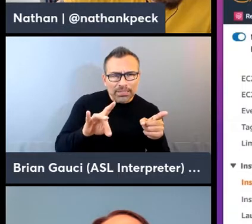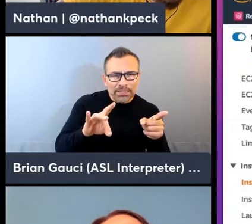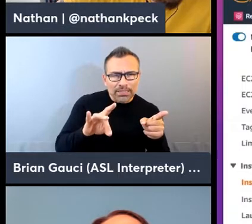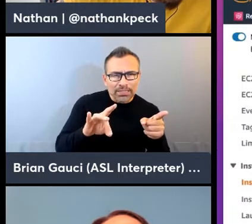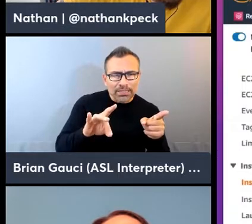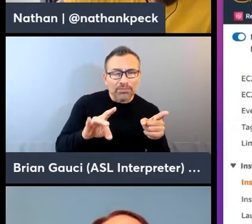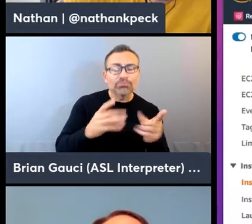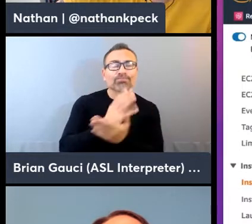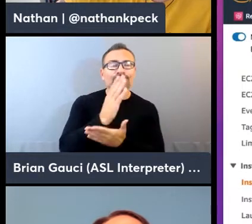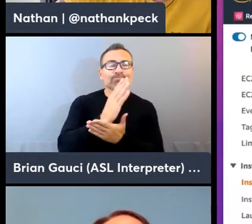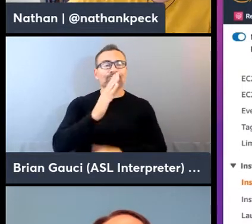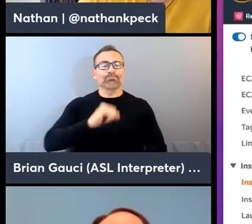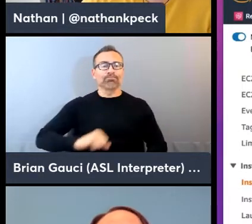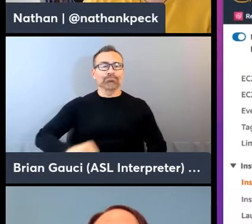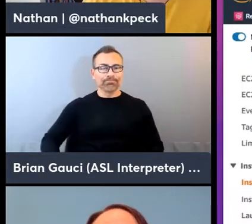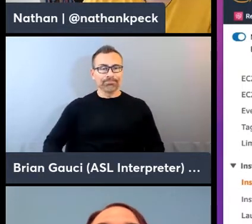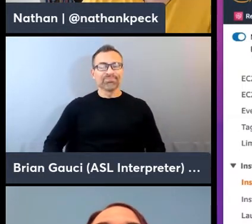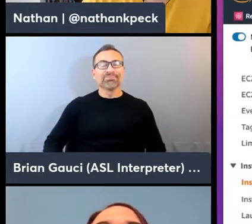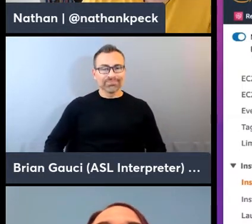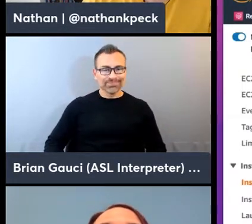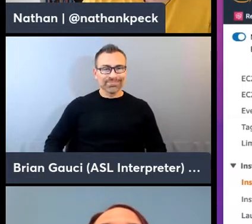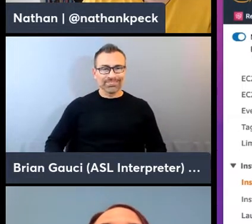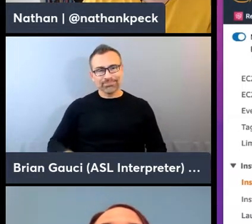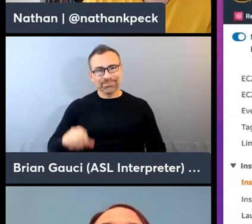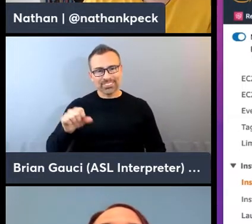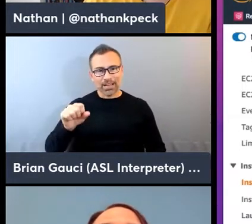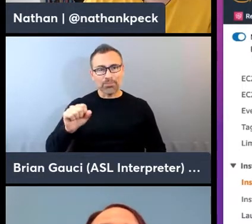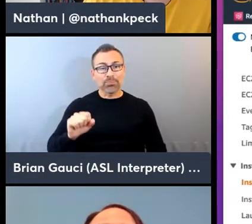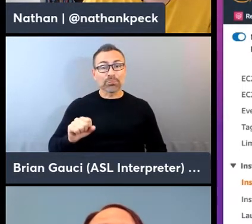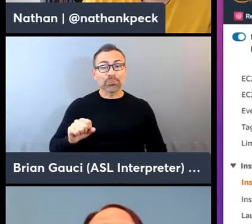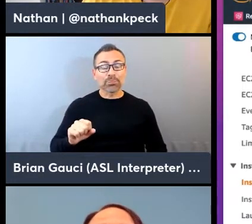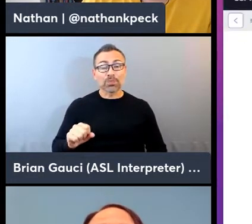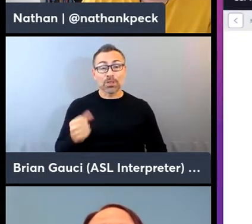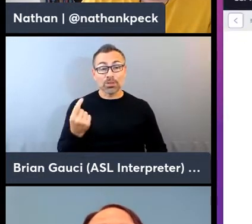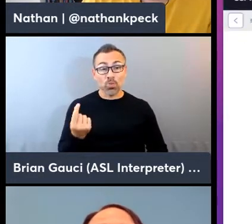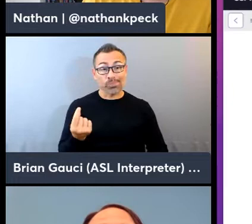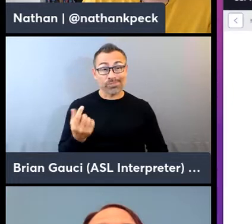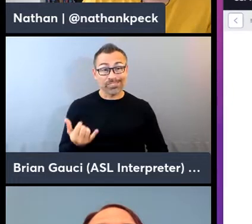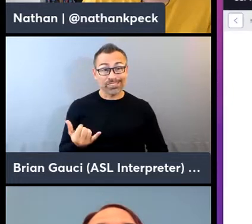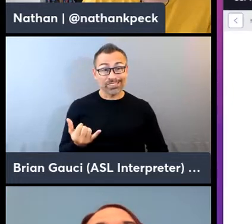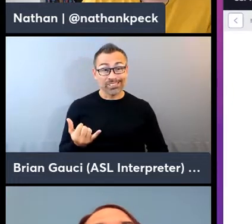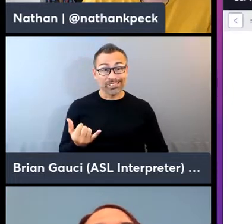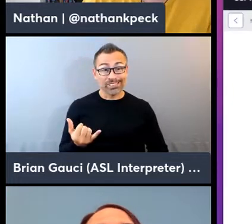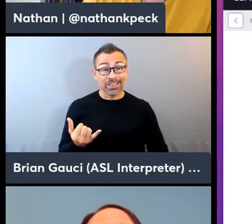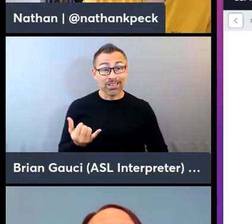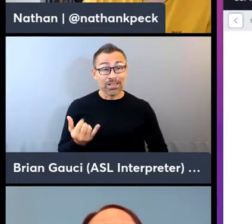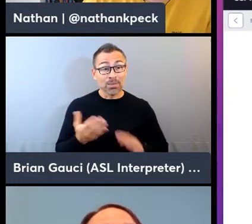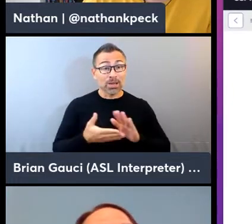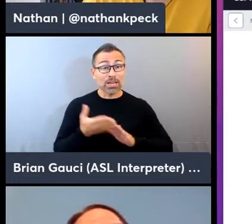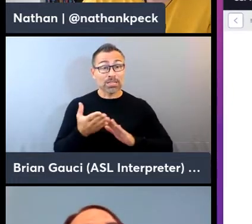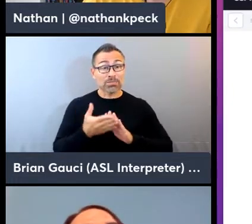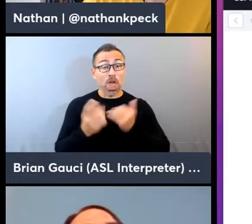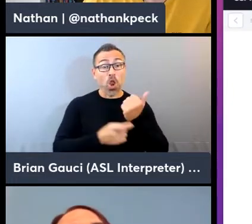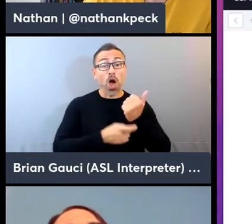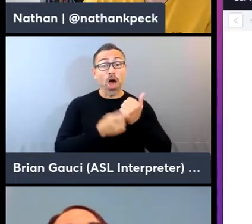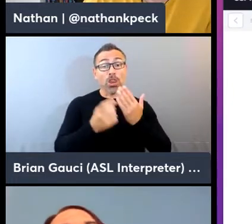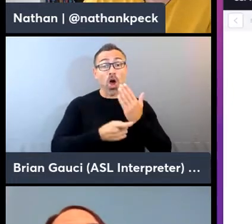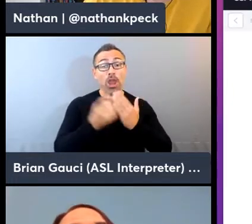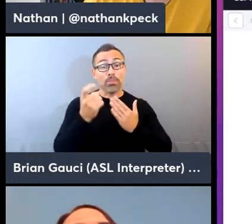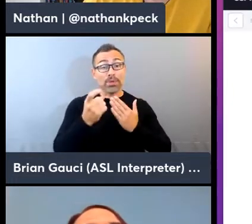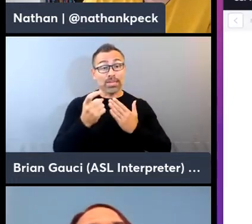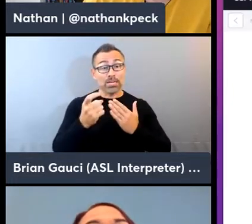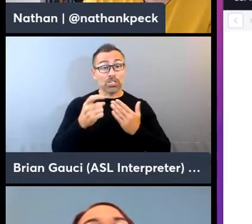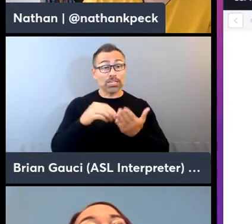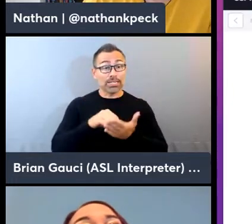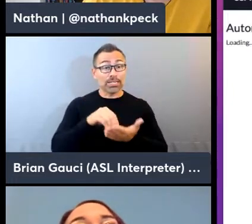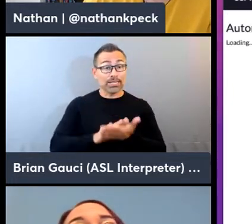All right. Yeah. All right. So what I'm going to do now is I'm going to execute an automation document in